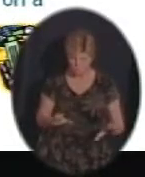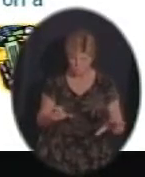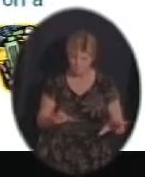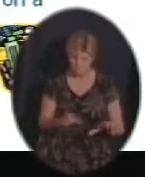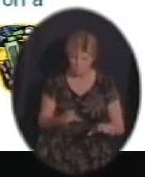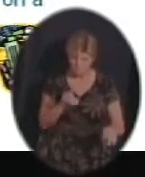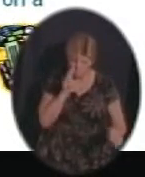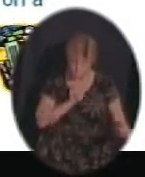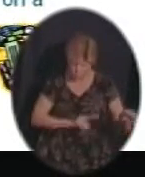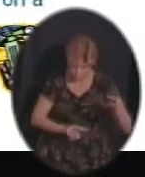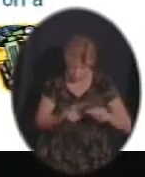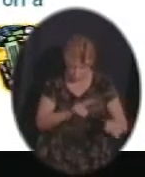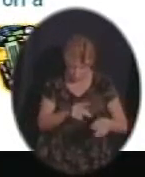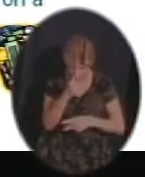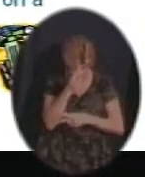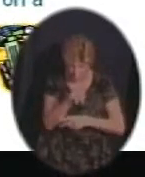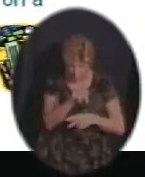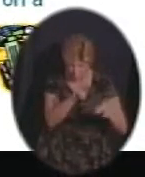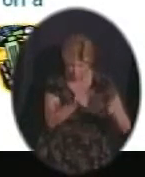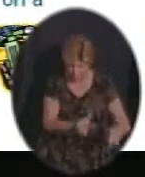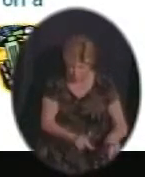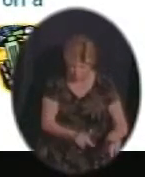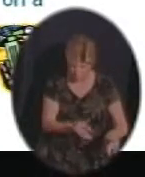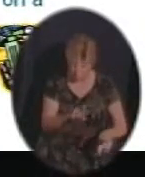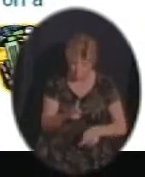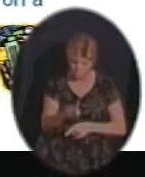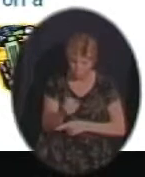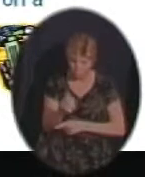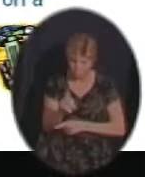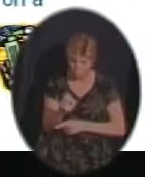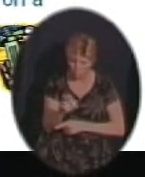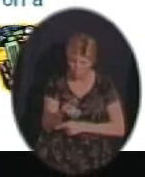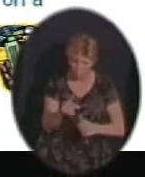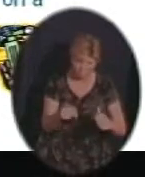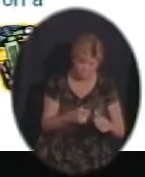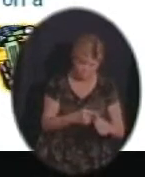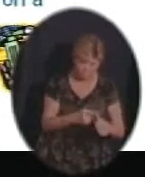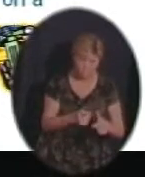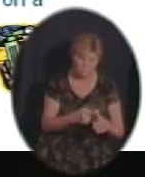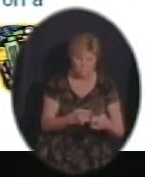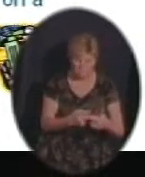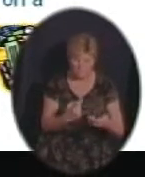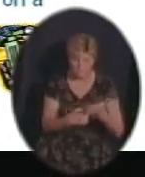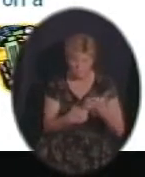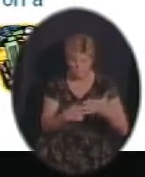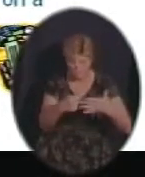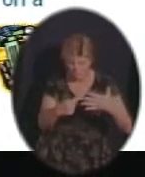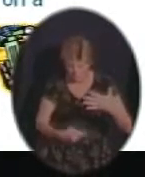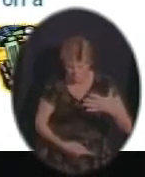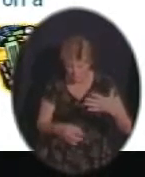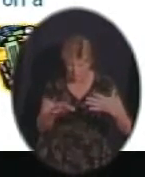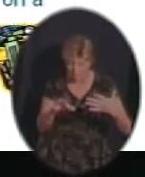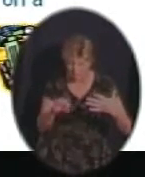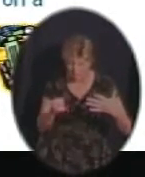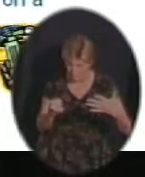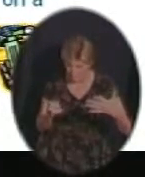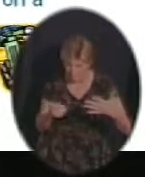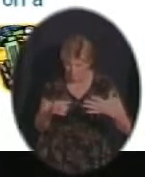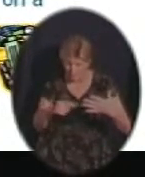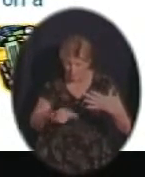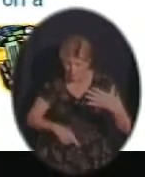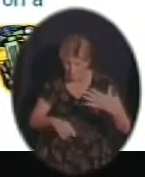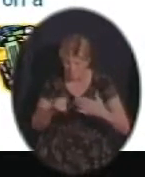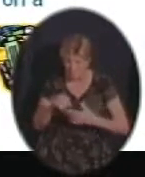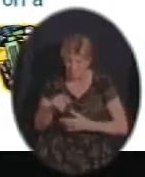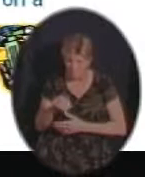to search for alternatives for the future. Yes, Mr. Charles, a question on the fees. Yes. I don't work in the brokerage world,